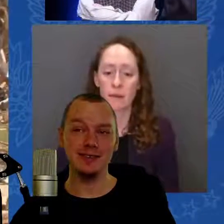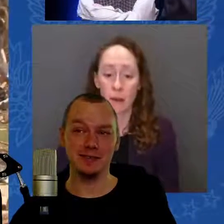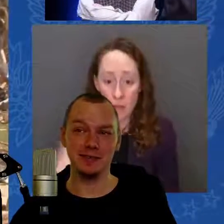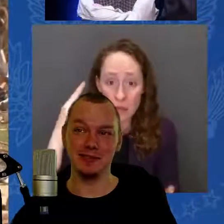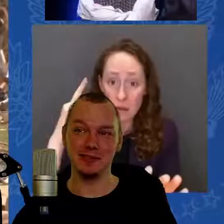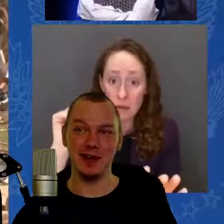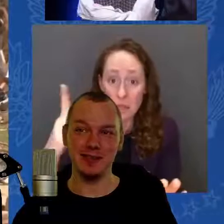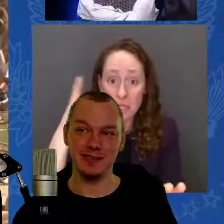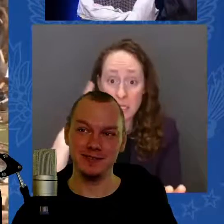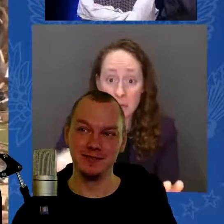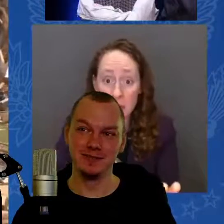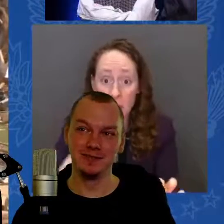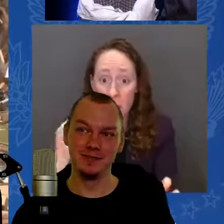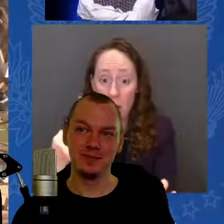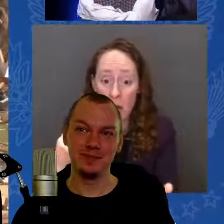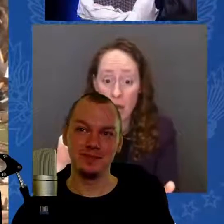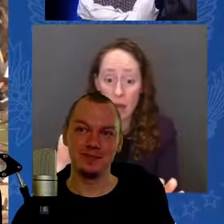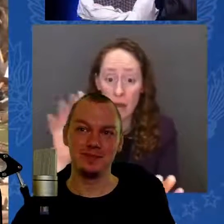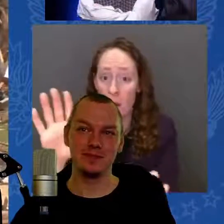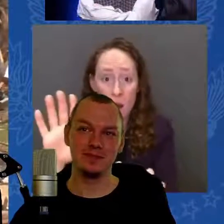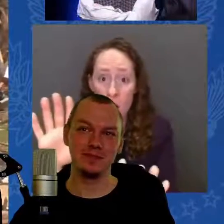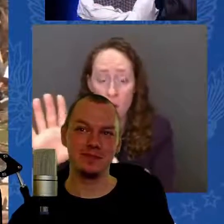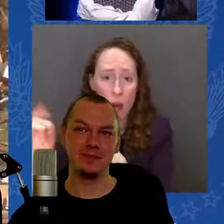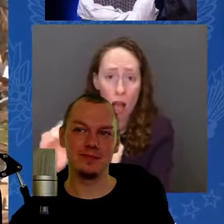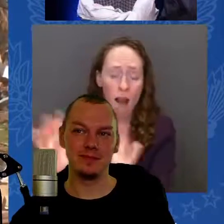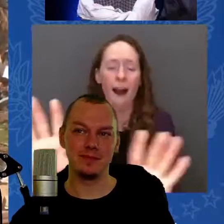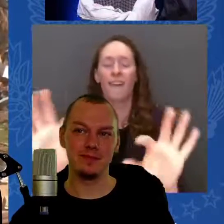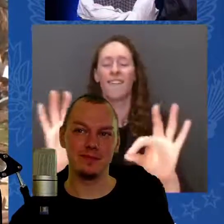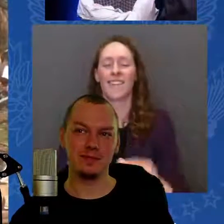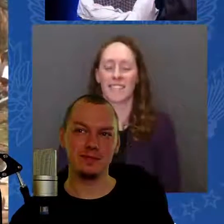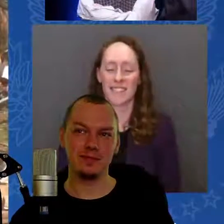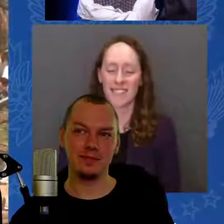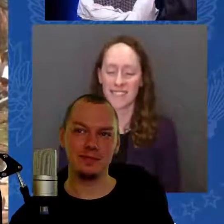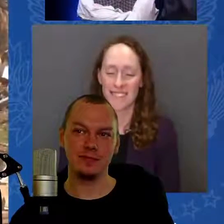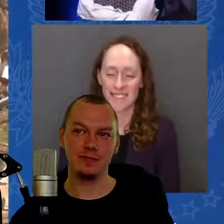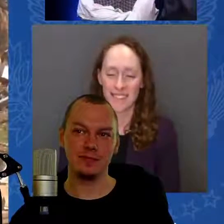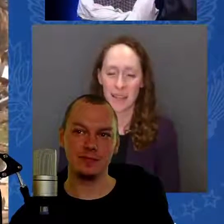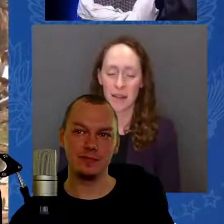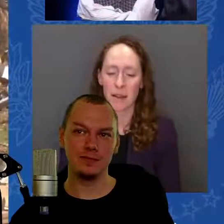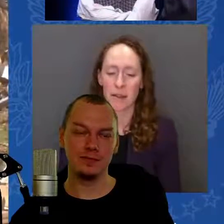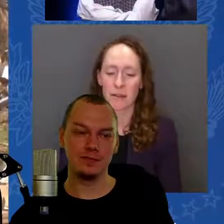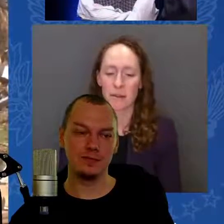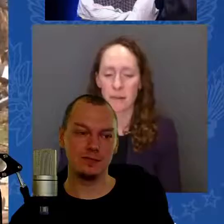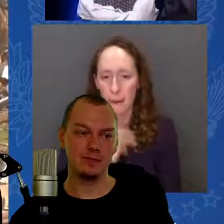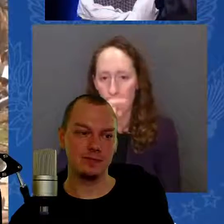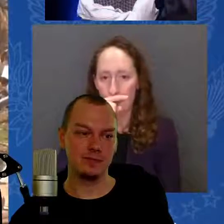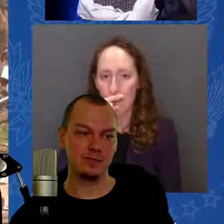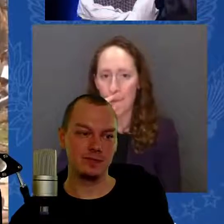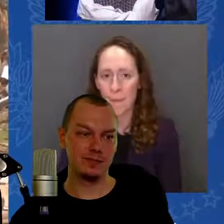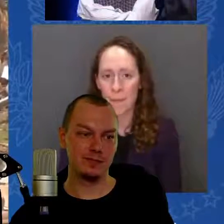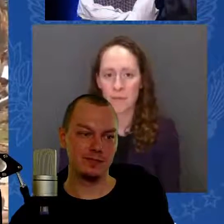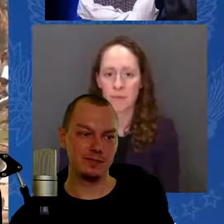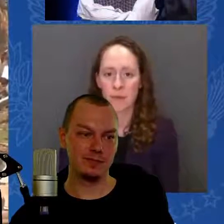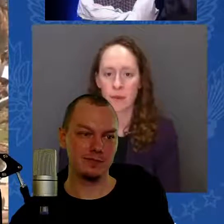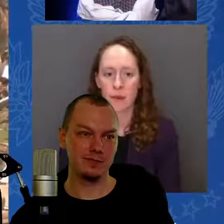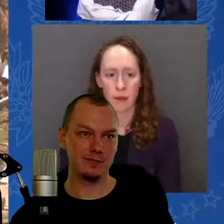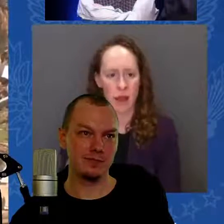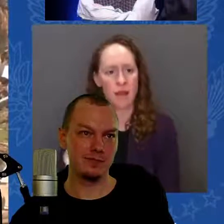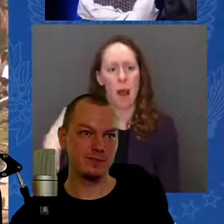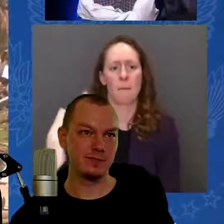Look, easily distracted. You can also apply for assistance for FEMA online. The online is